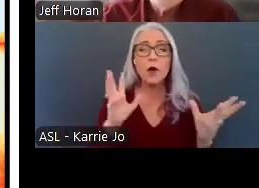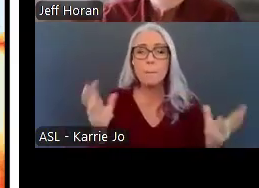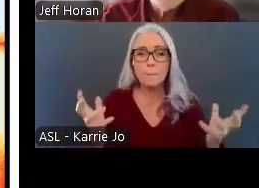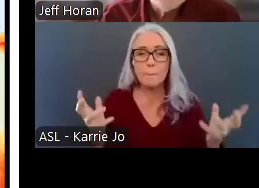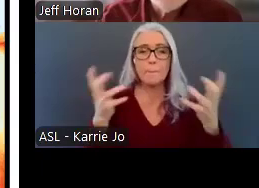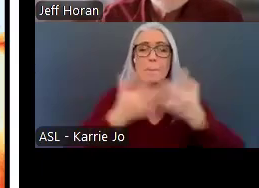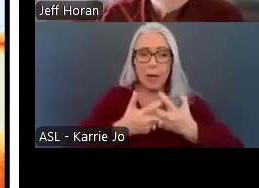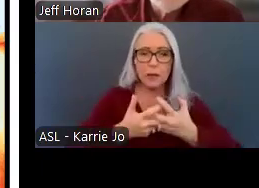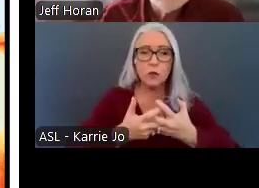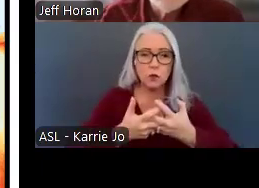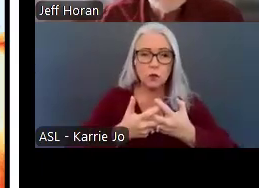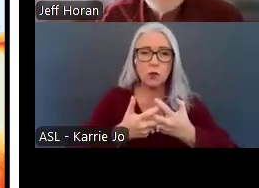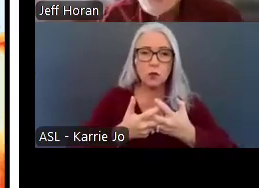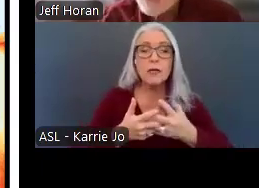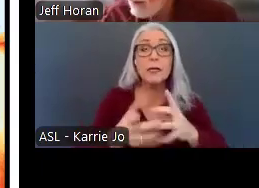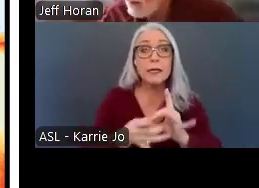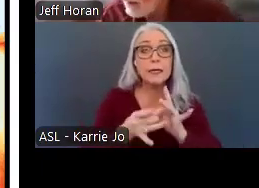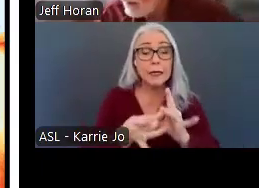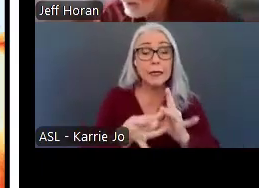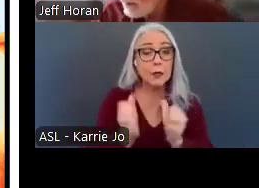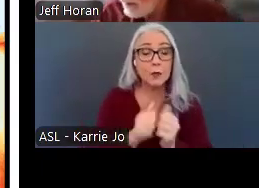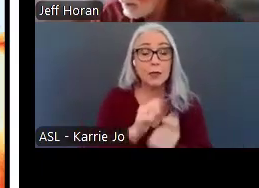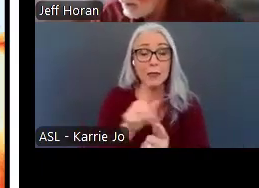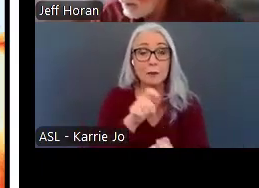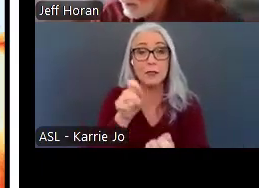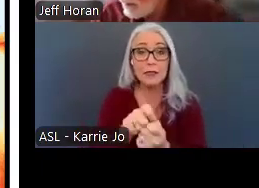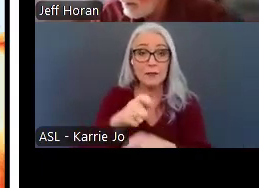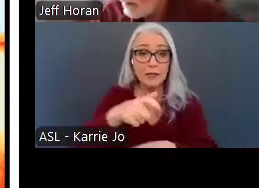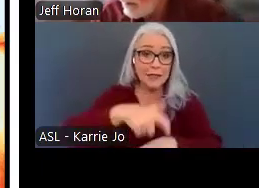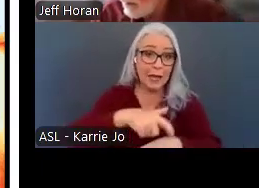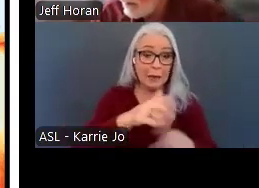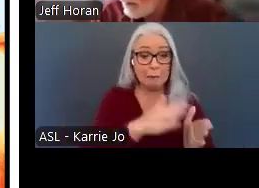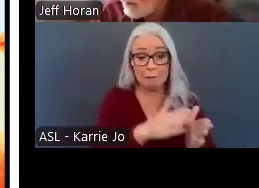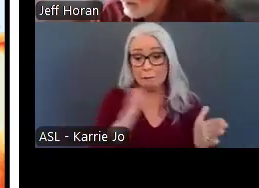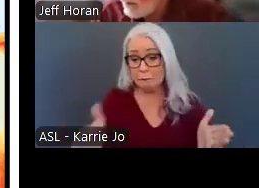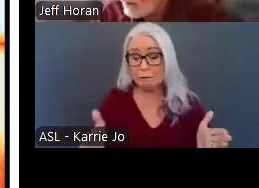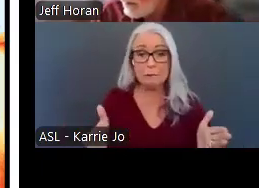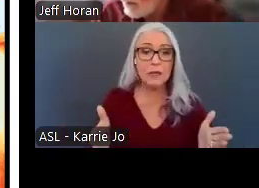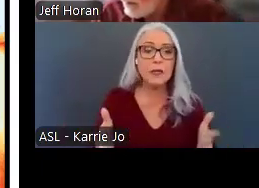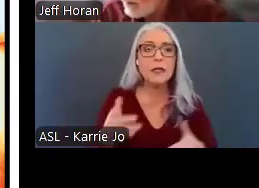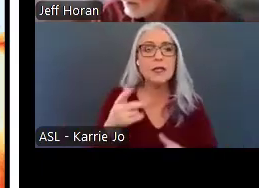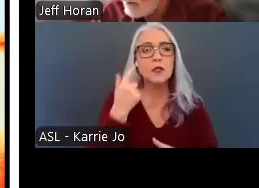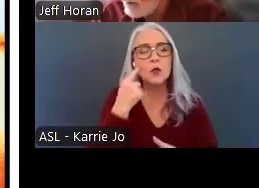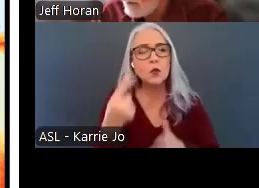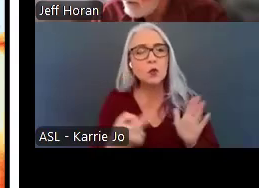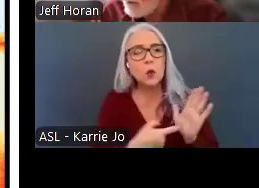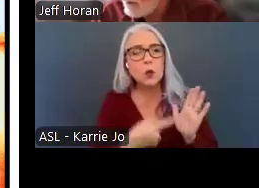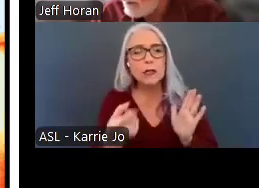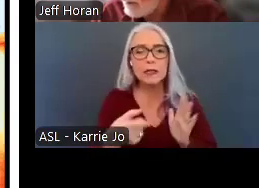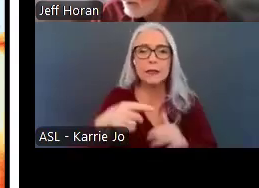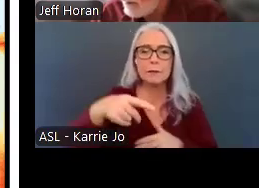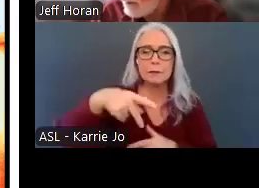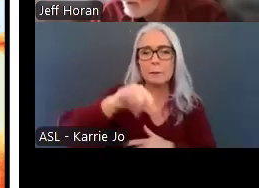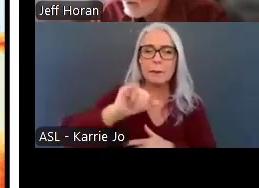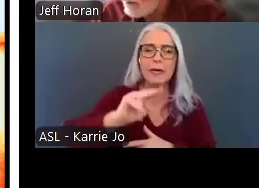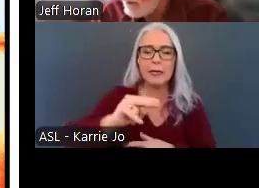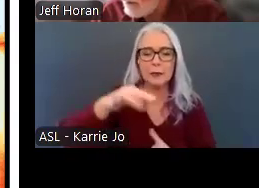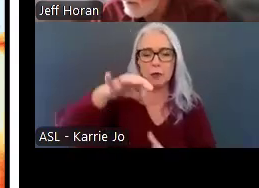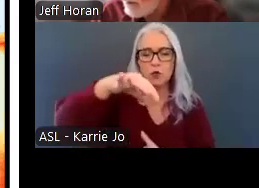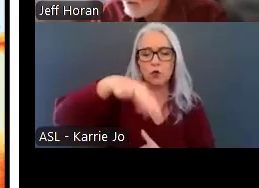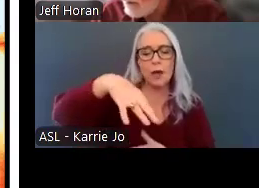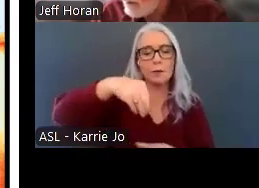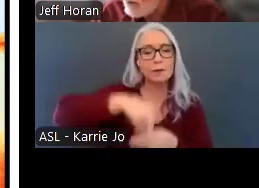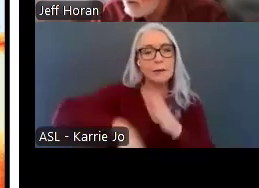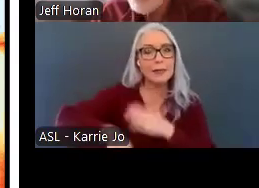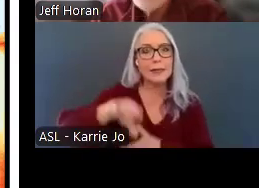you, based on the time frame that you put in. So you can see for this pin that I put in Minnesota, that orange area